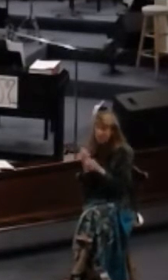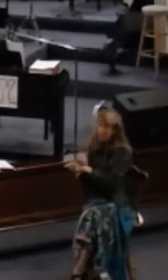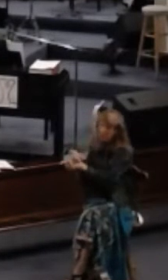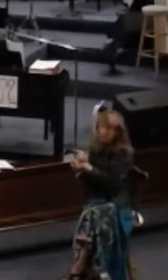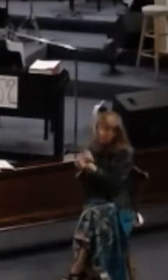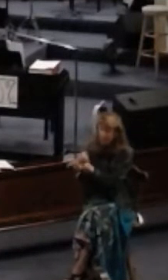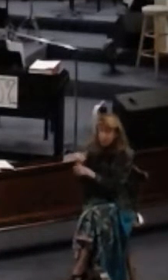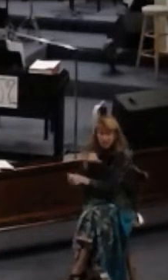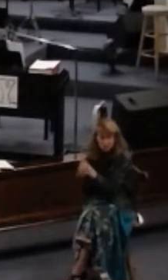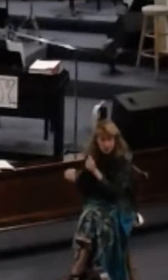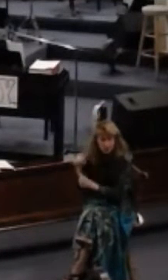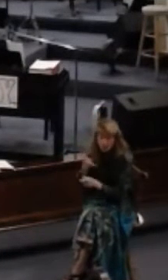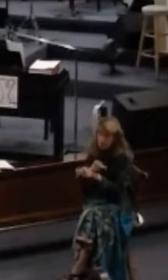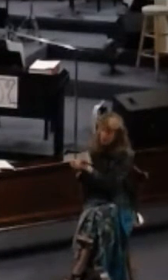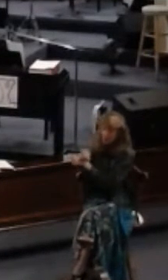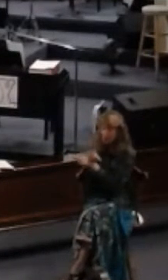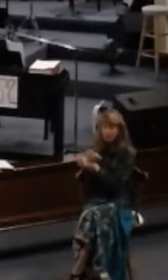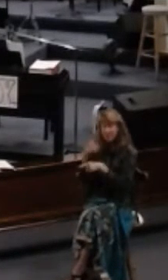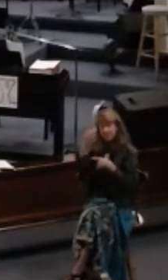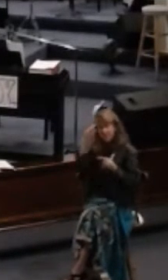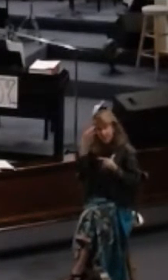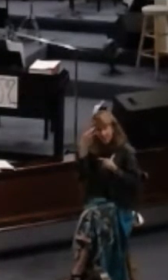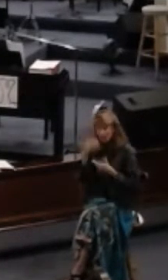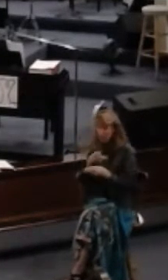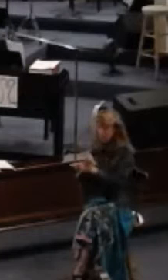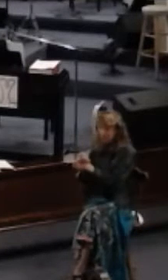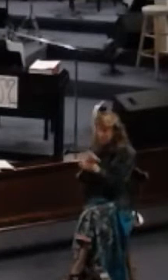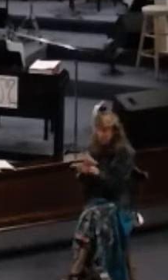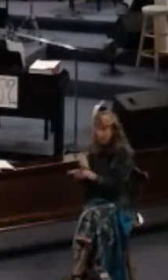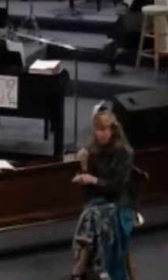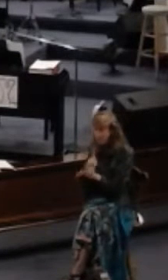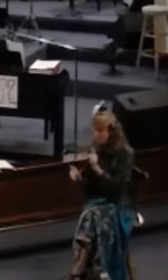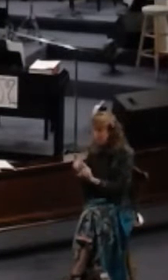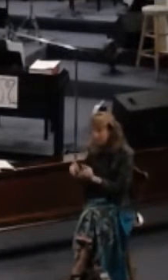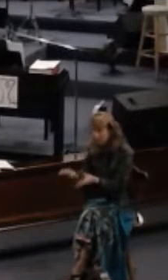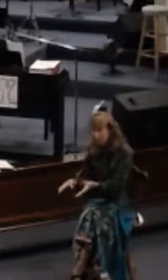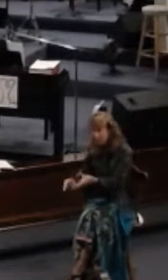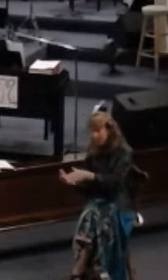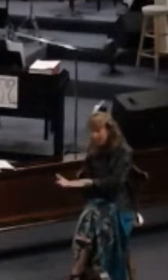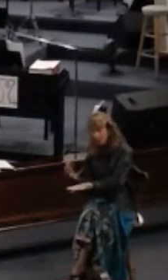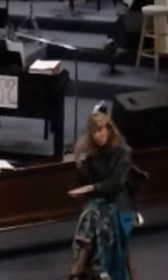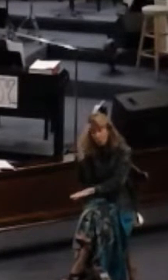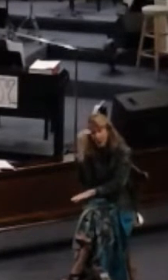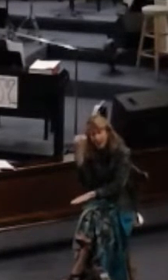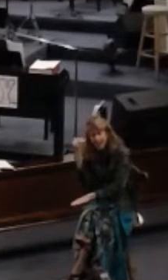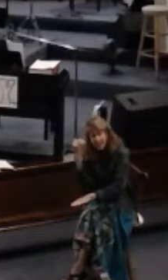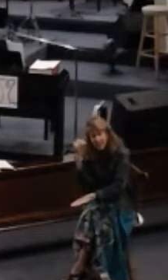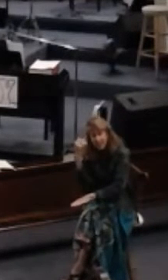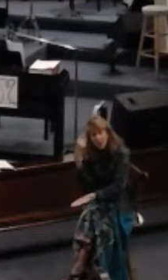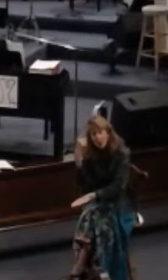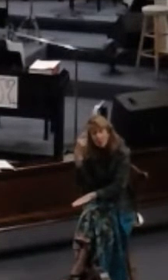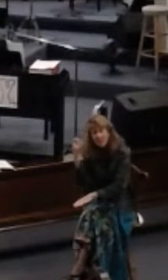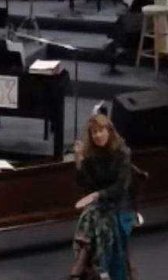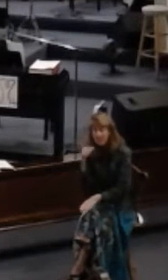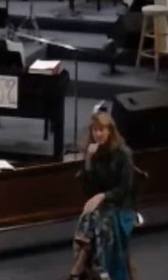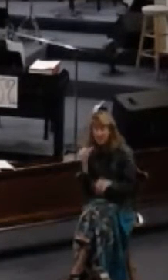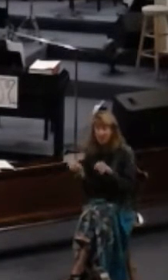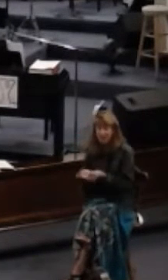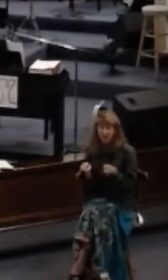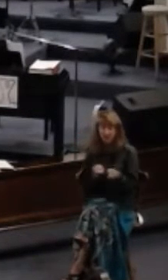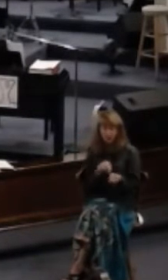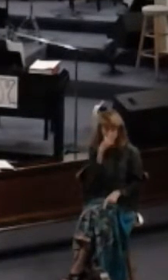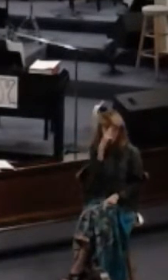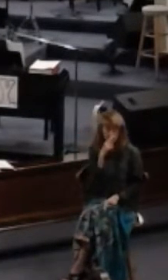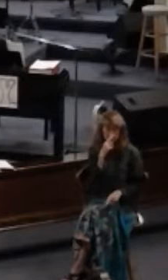the sick and the dying. Now, why would they do that? Well, because first, unlike the Romans,